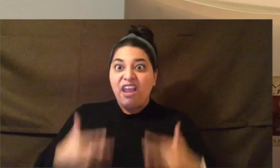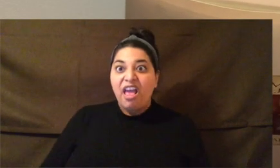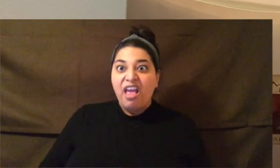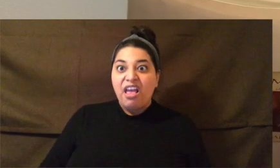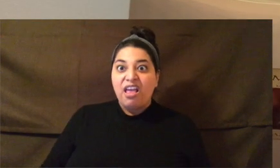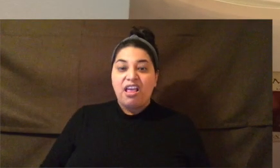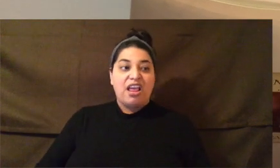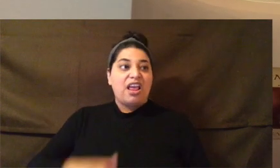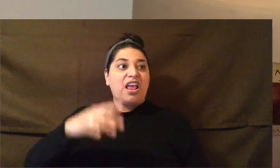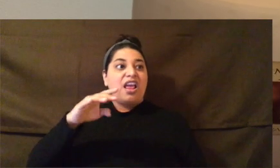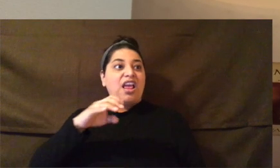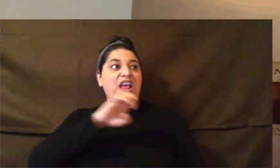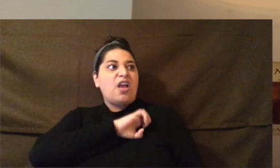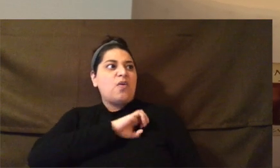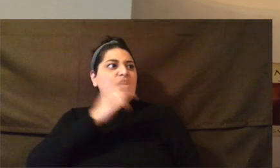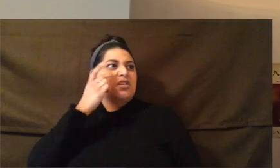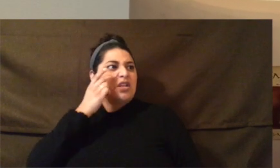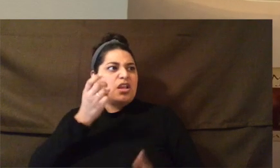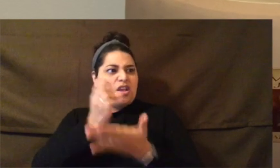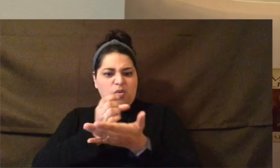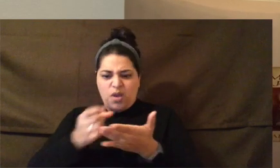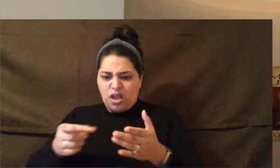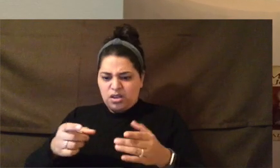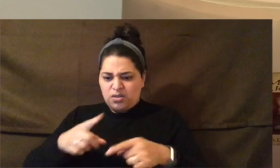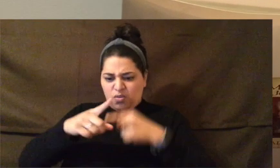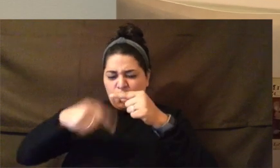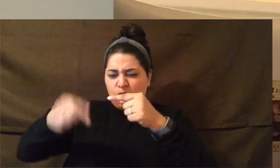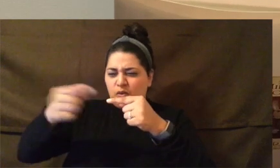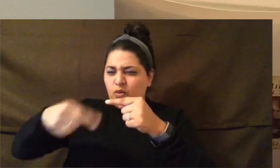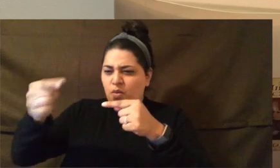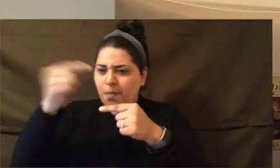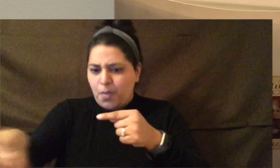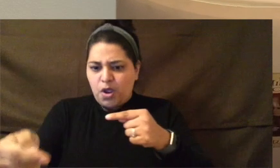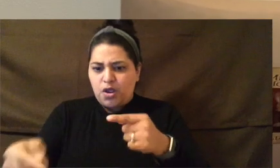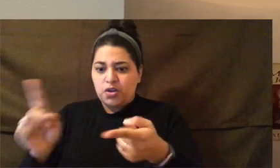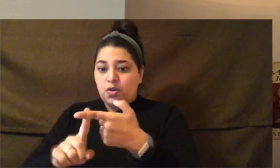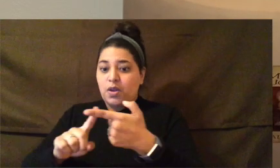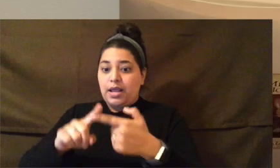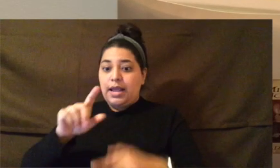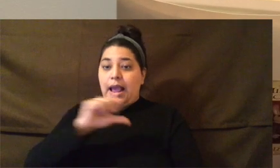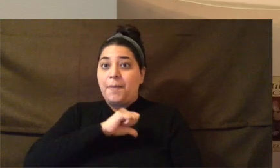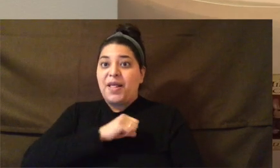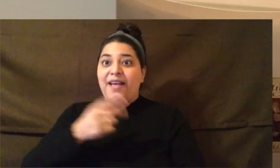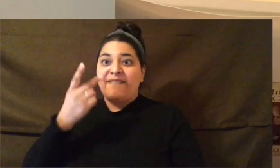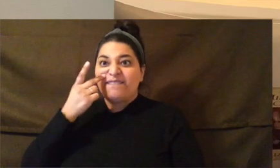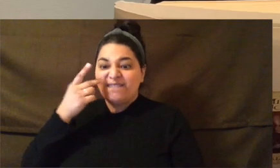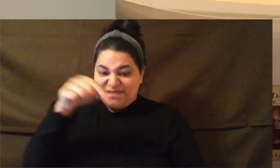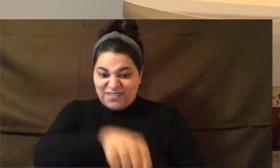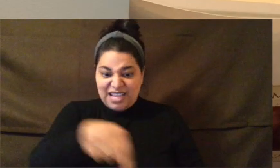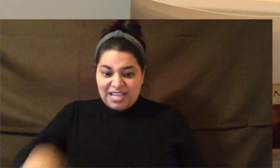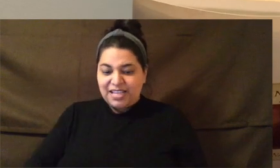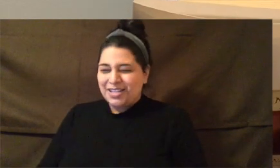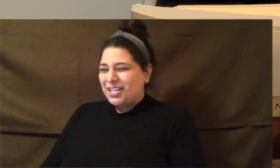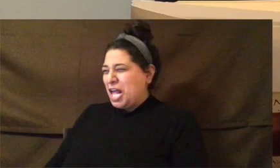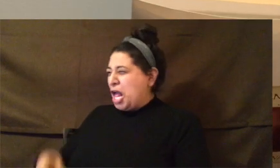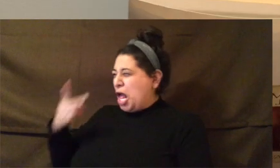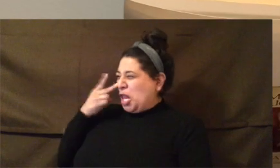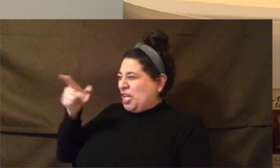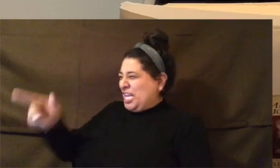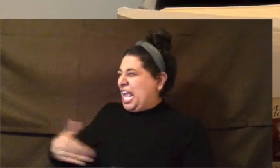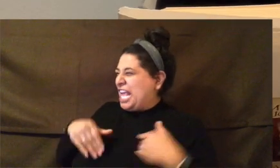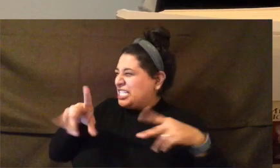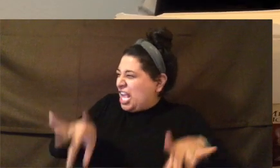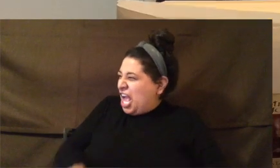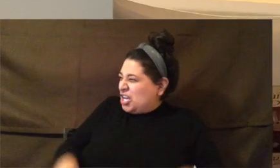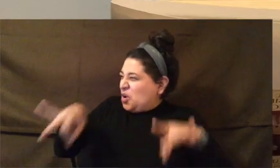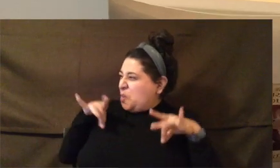body. Edward saw his pocket watch hit the deck of the ship and roll merrily toward Abilene's feet. "Look at him," said Martin.